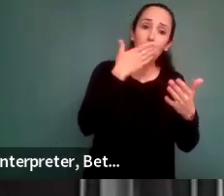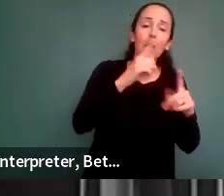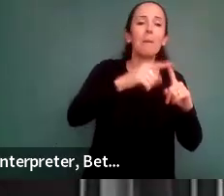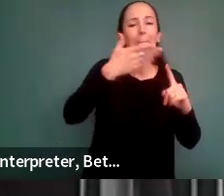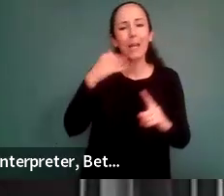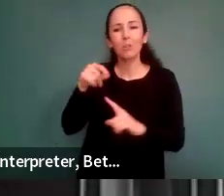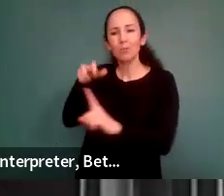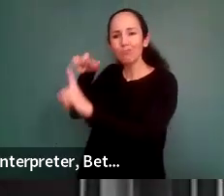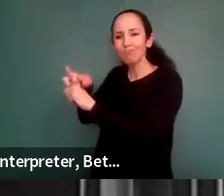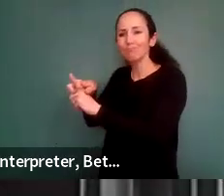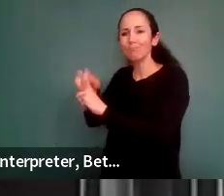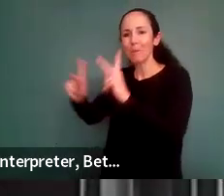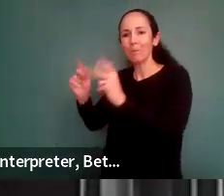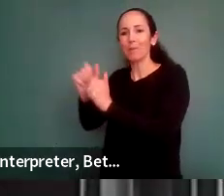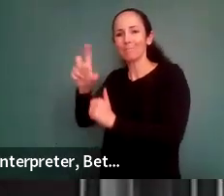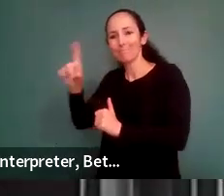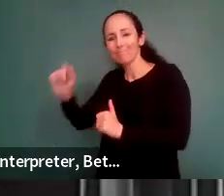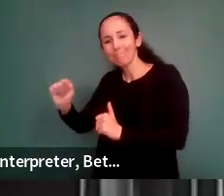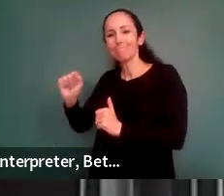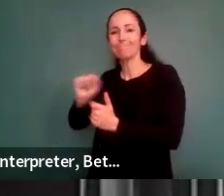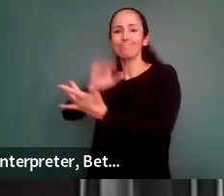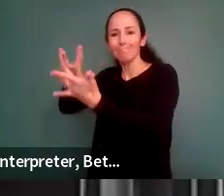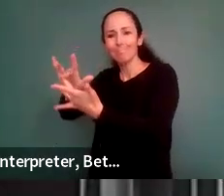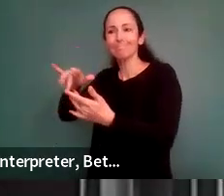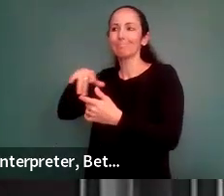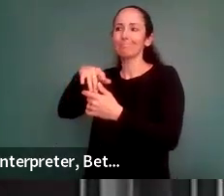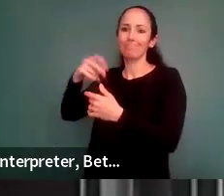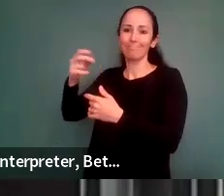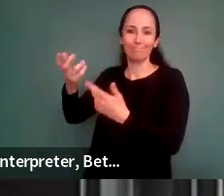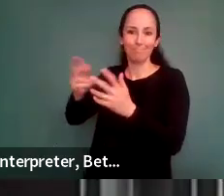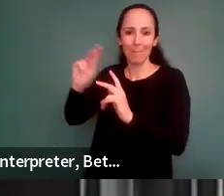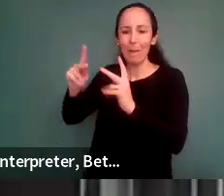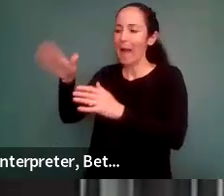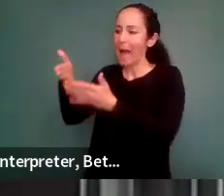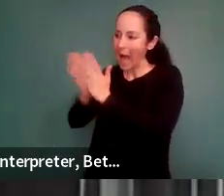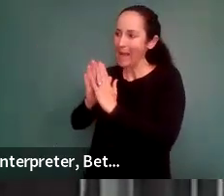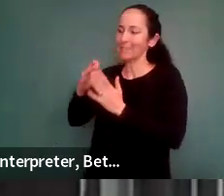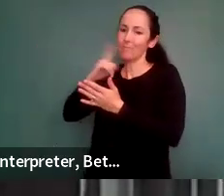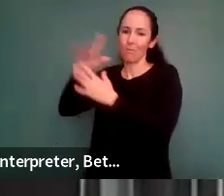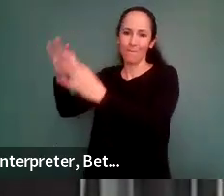budget that. Please make that a part of your process.